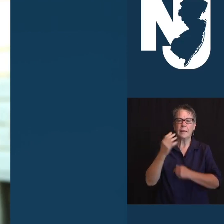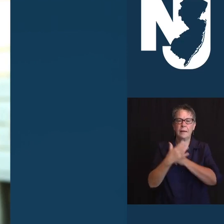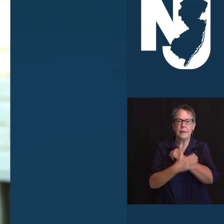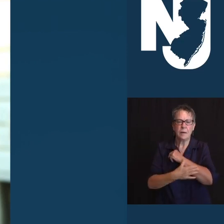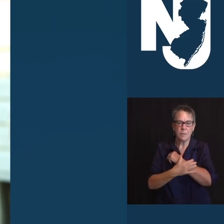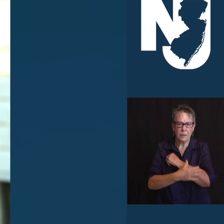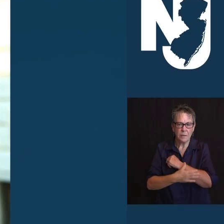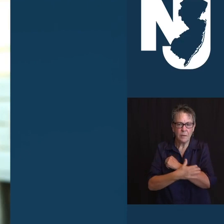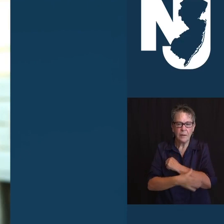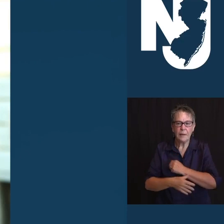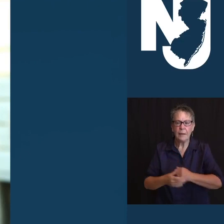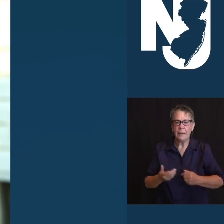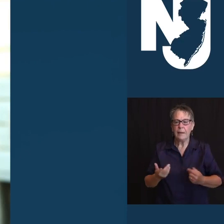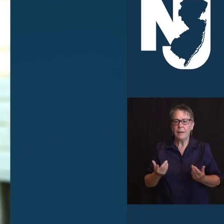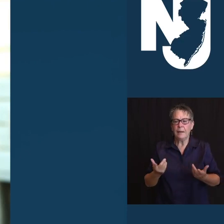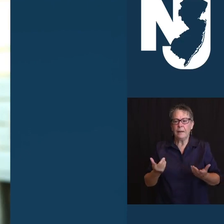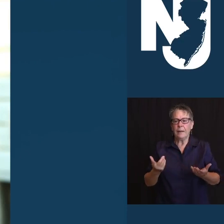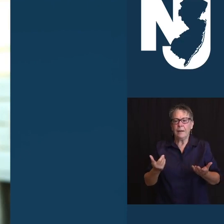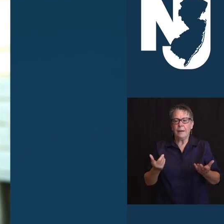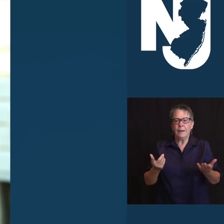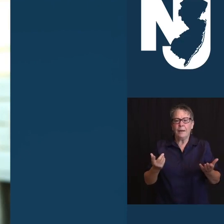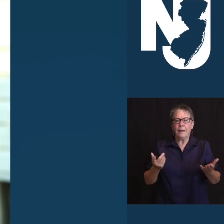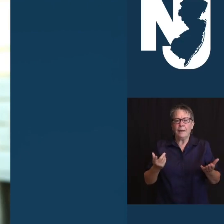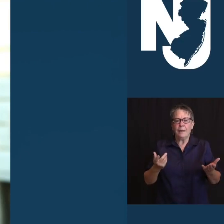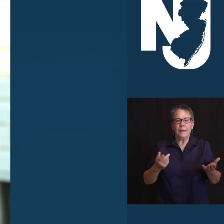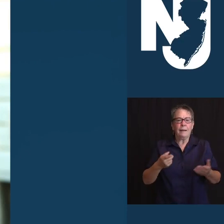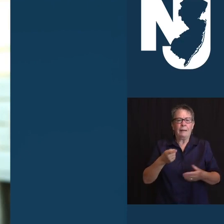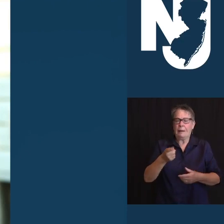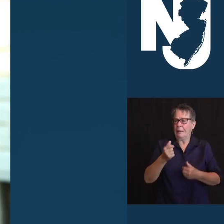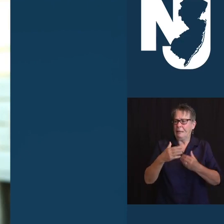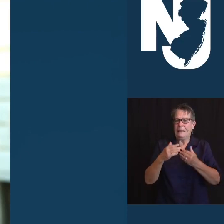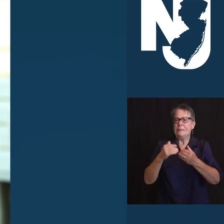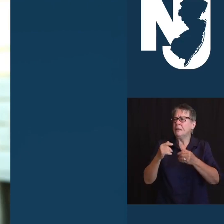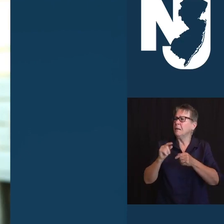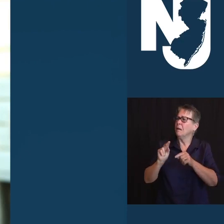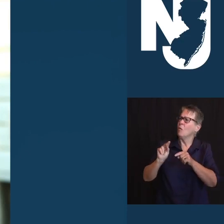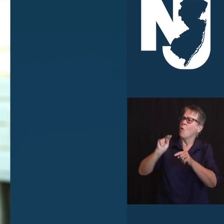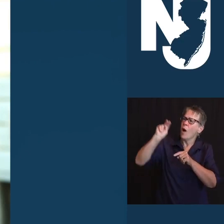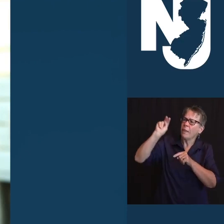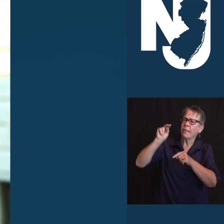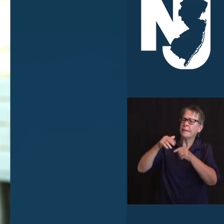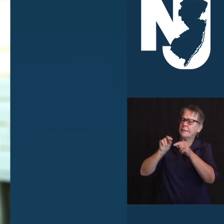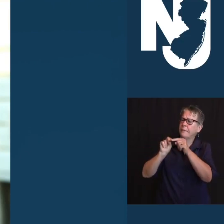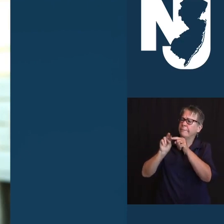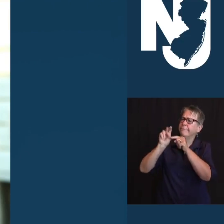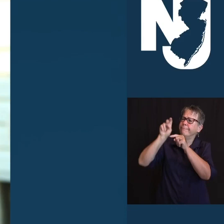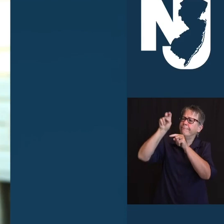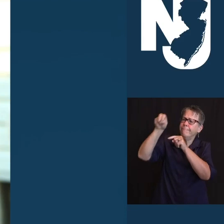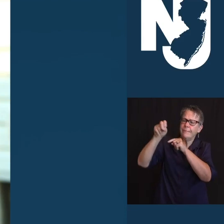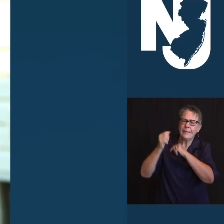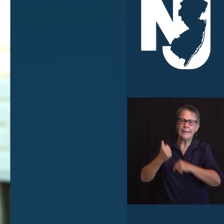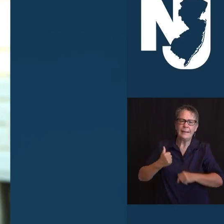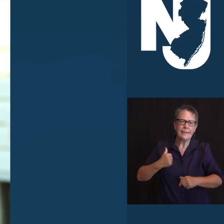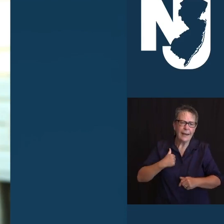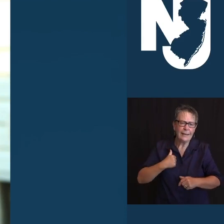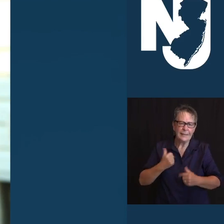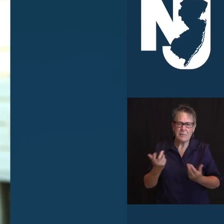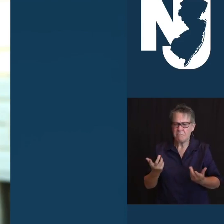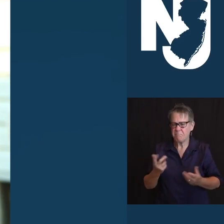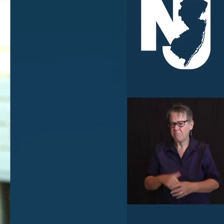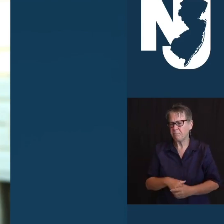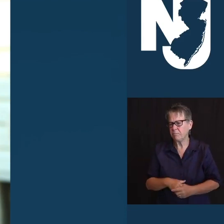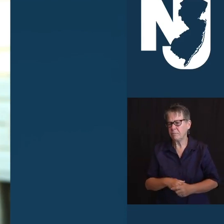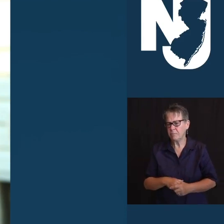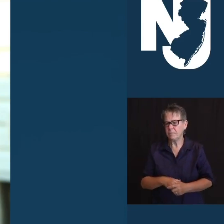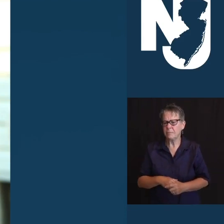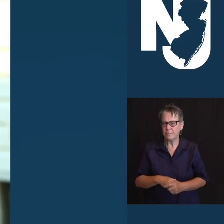upstate New York. That's north of Trenton, Pat. A star athlete. I'm still hurting from the baseball thing the other day. A star athlete in